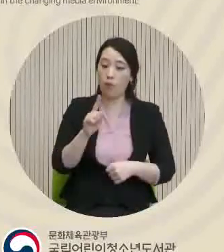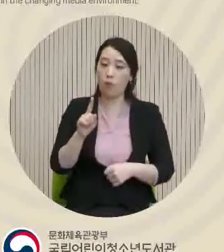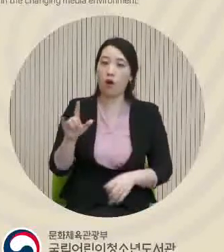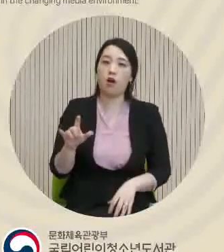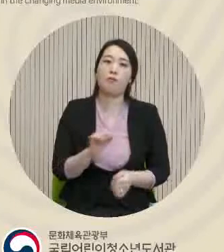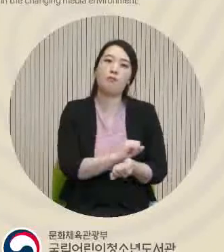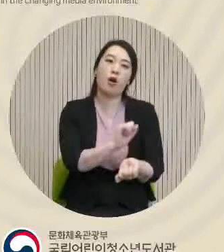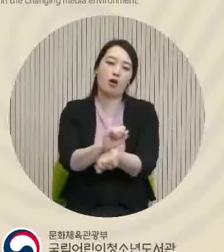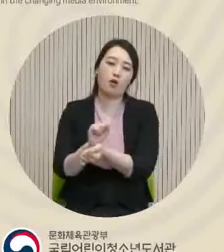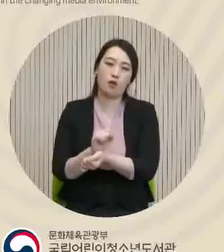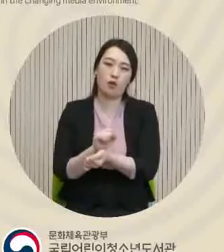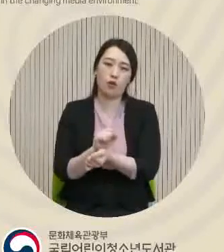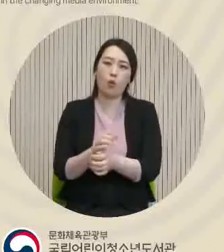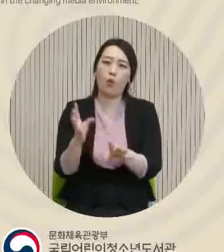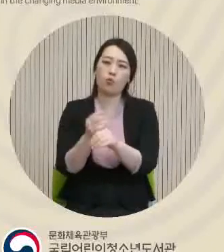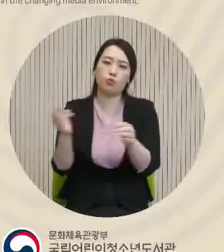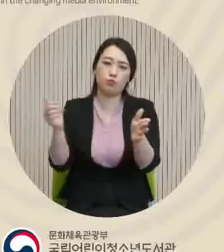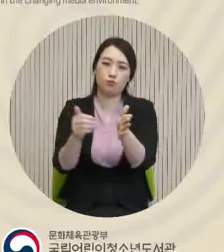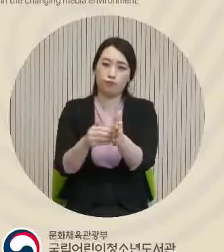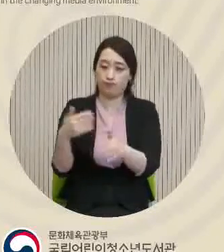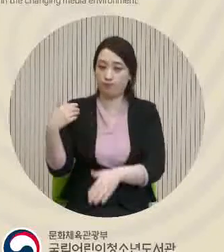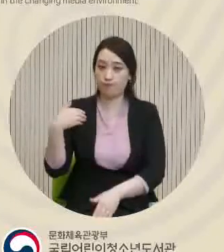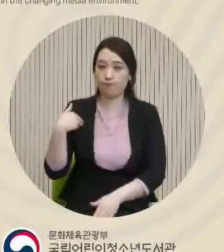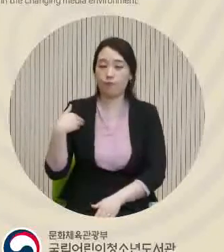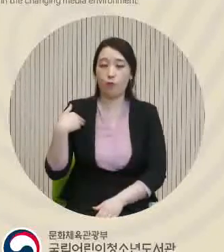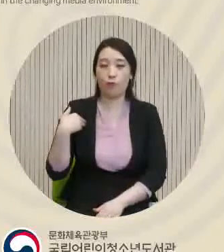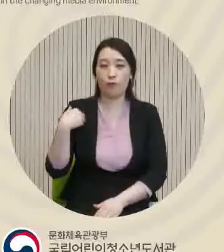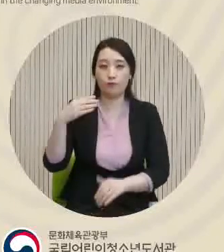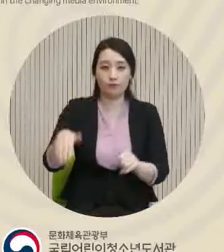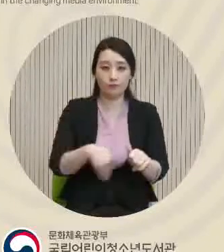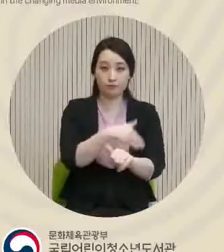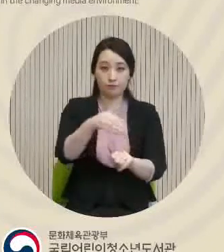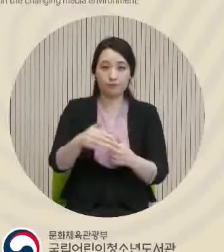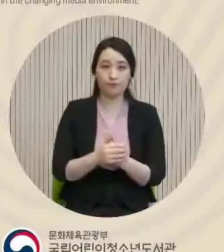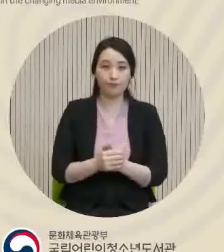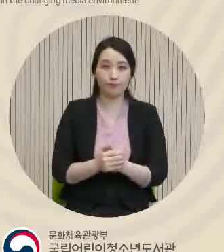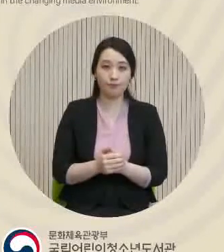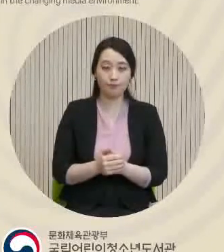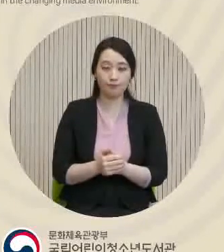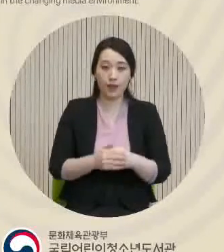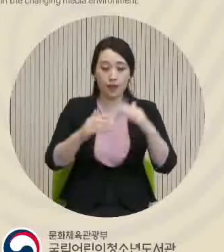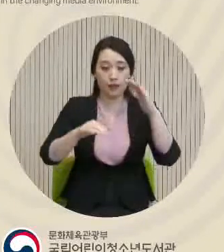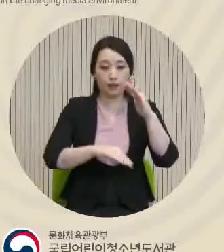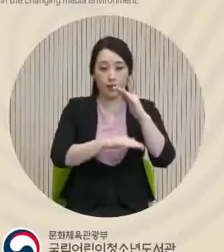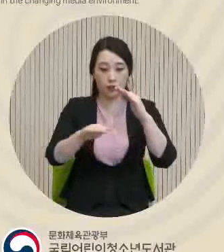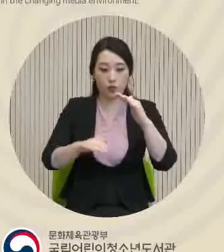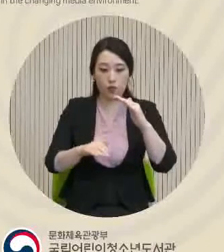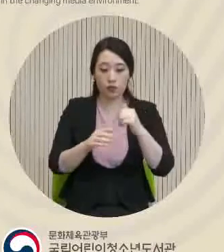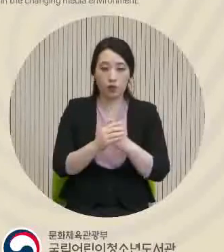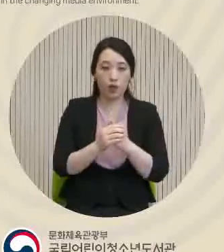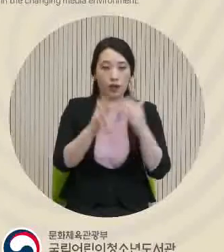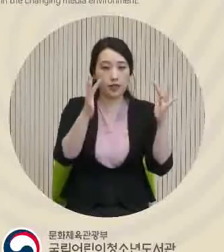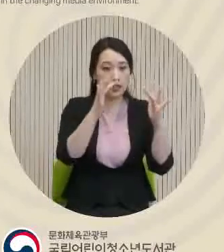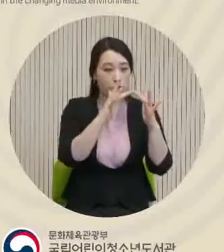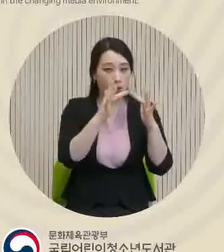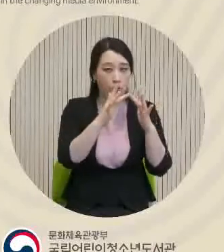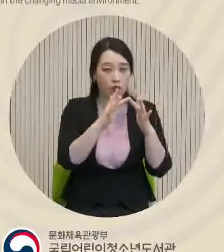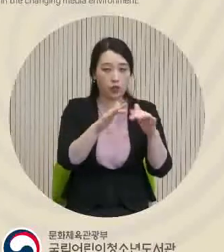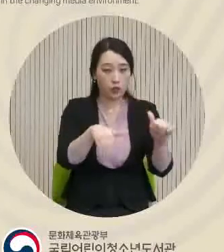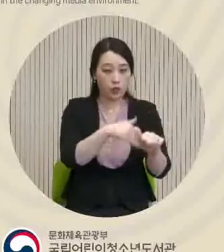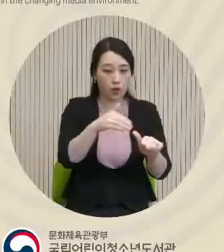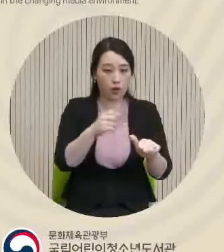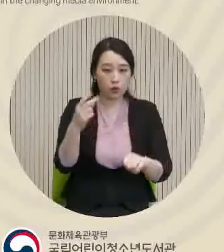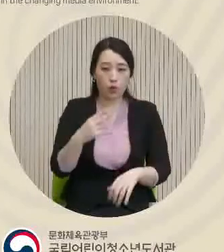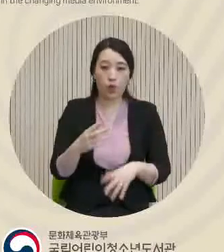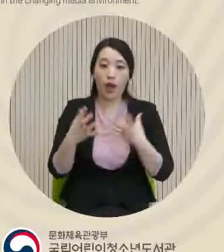And this has been accelerated by the pandemic, but it is very difficult to predict when it is going to be ended. So